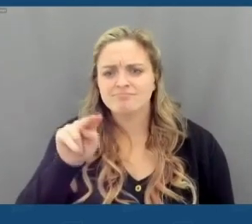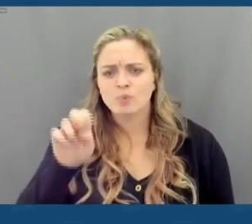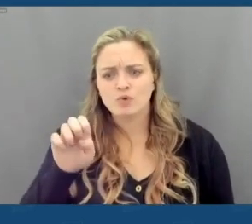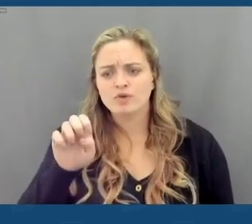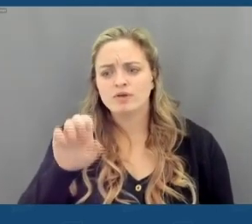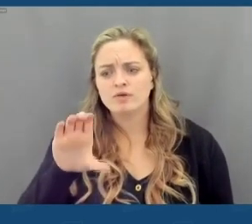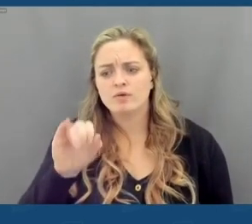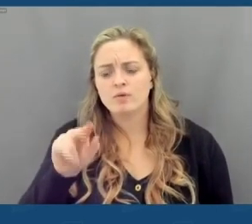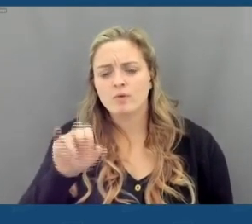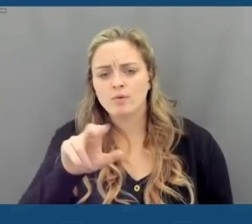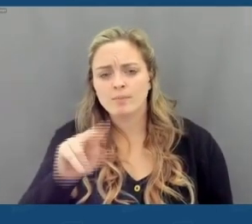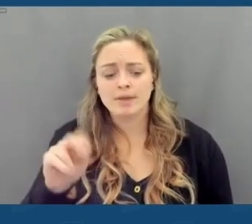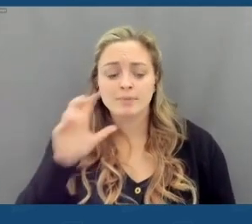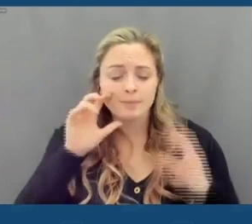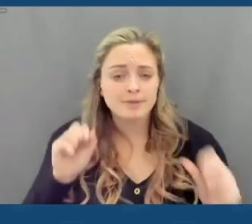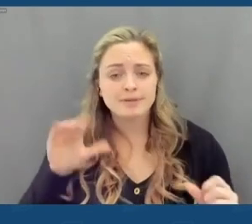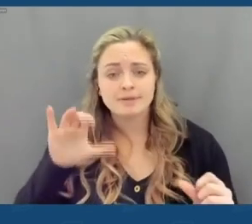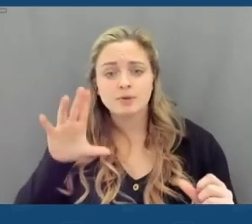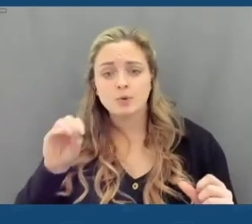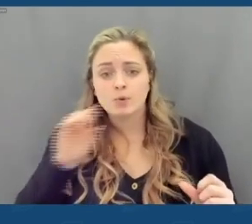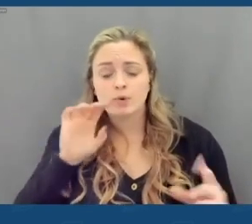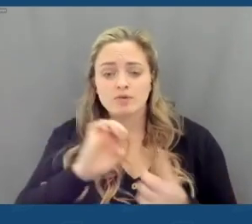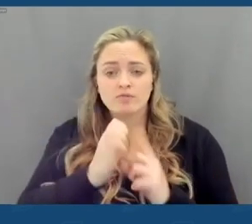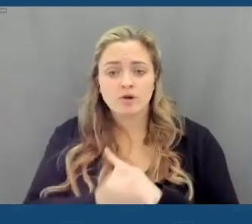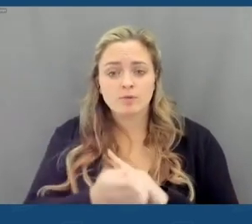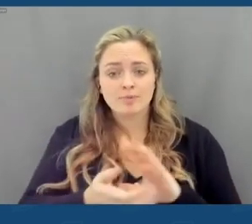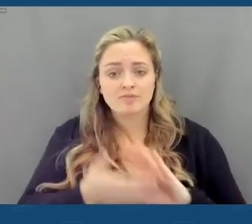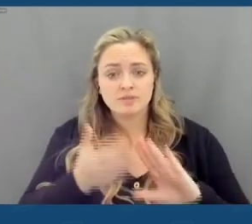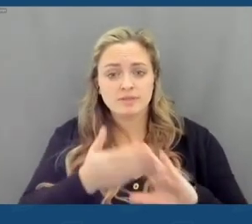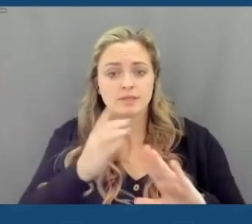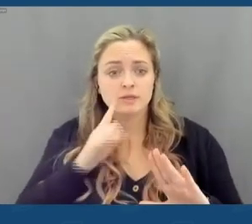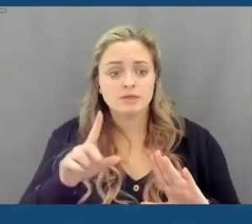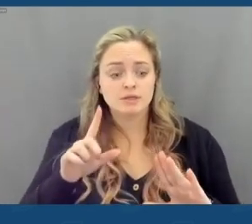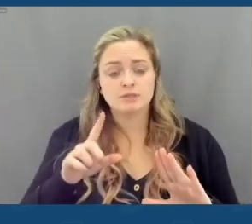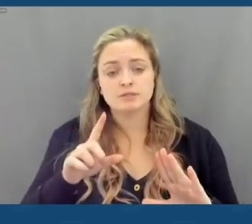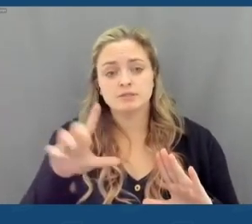President and CEO of the Environmental Facilities Corporation. Maureen, thank you for all you do.